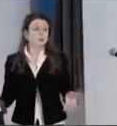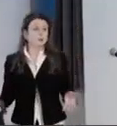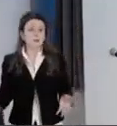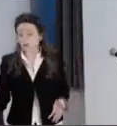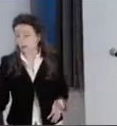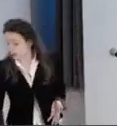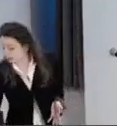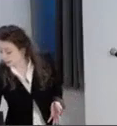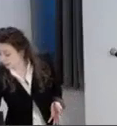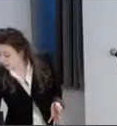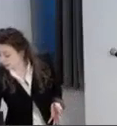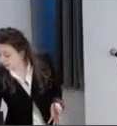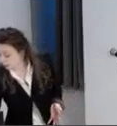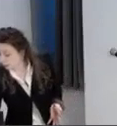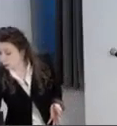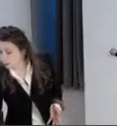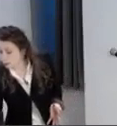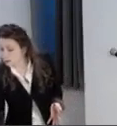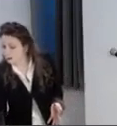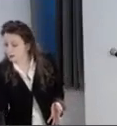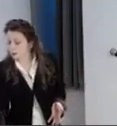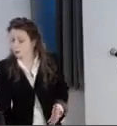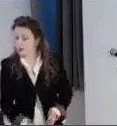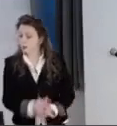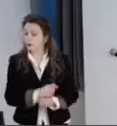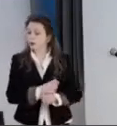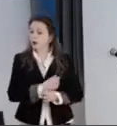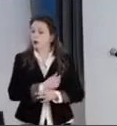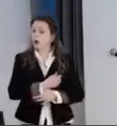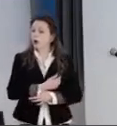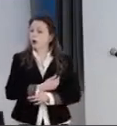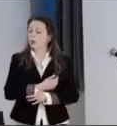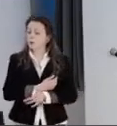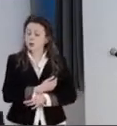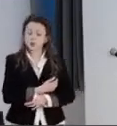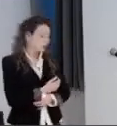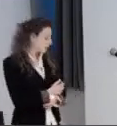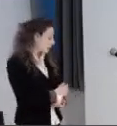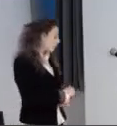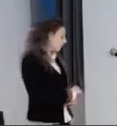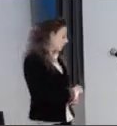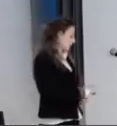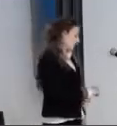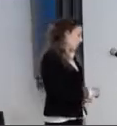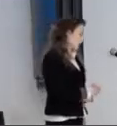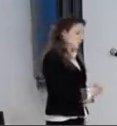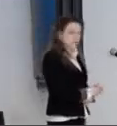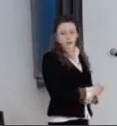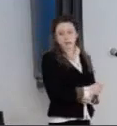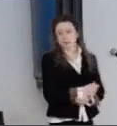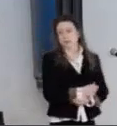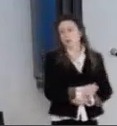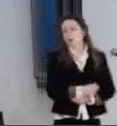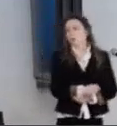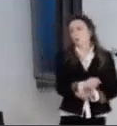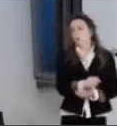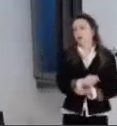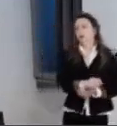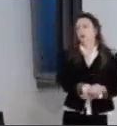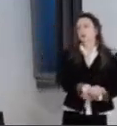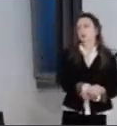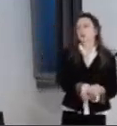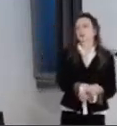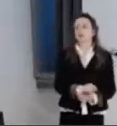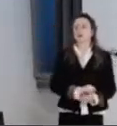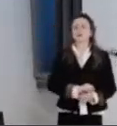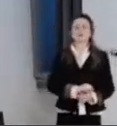number of reasons. Because, for example, appreciating their realness, their naturalness, will bring